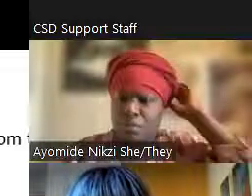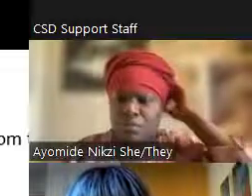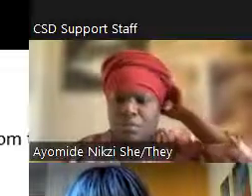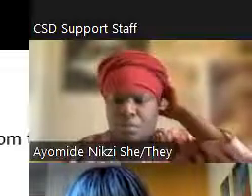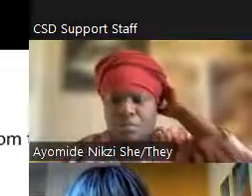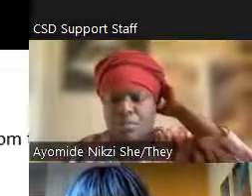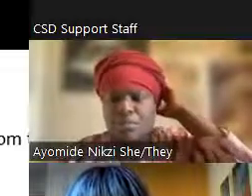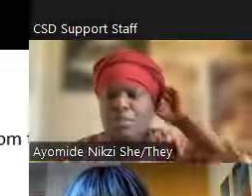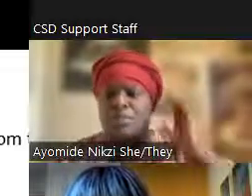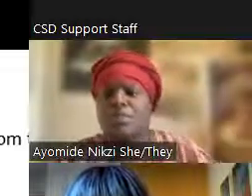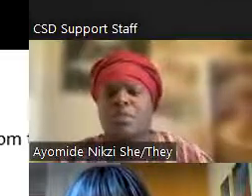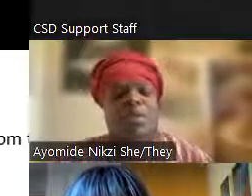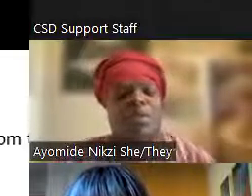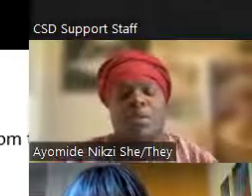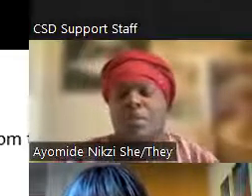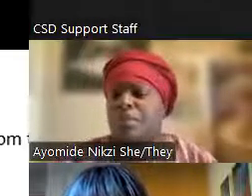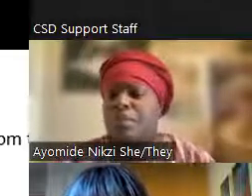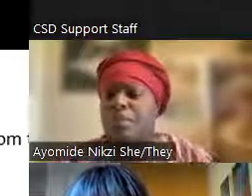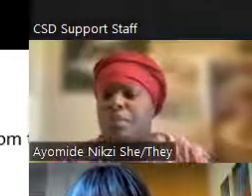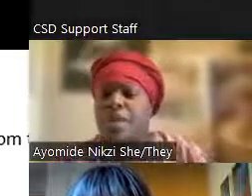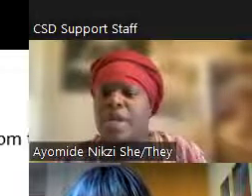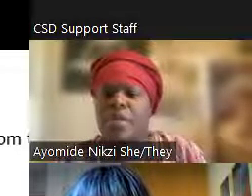Comment submitted. I'm reading a message.